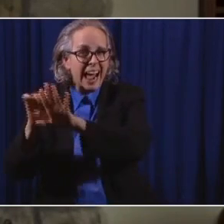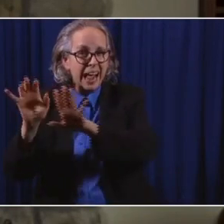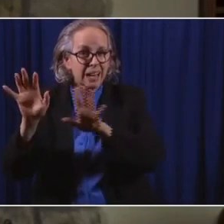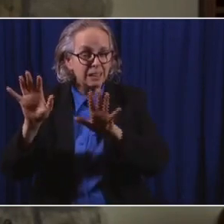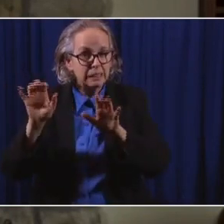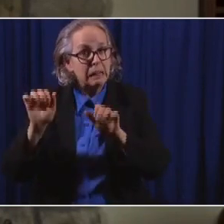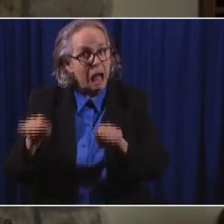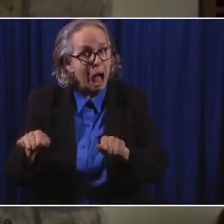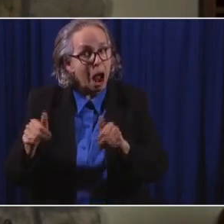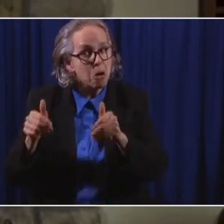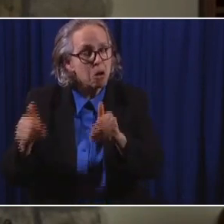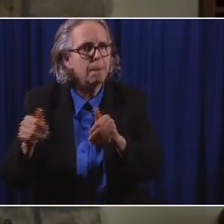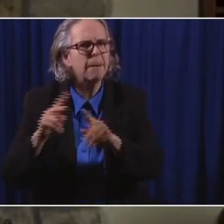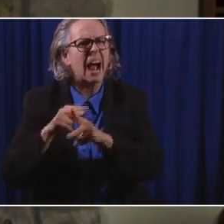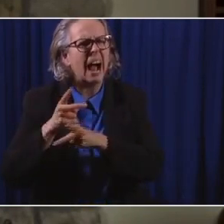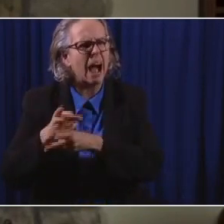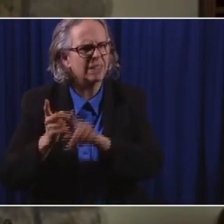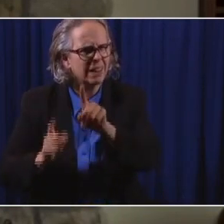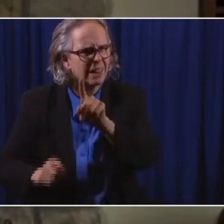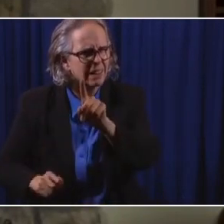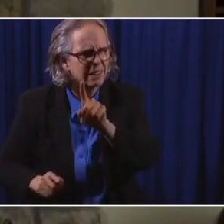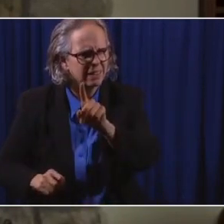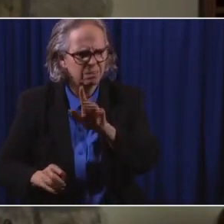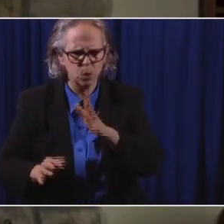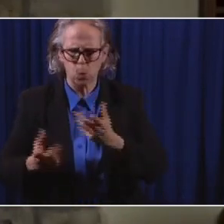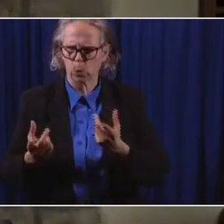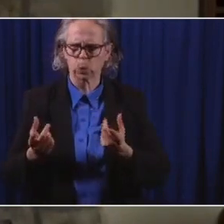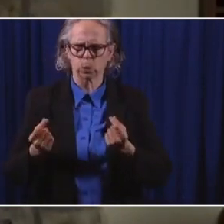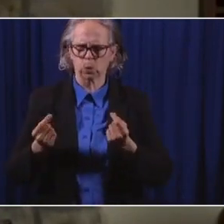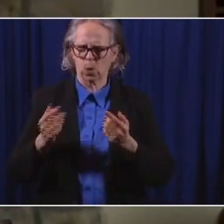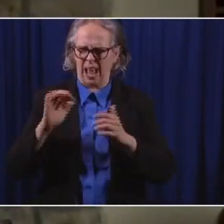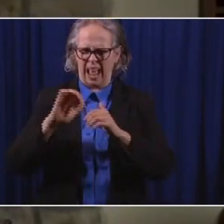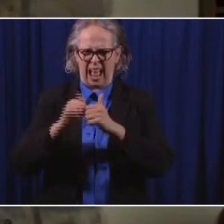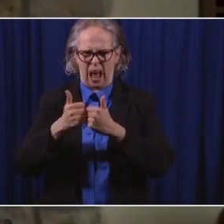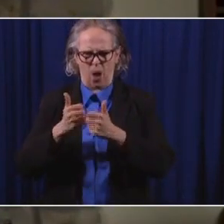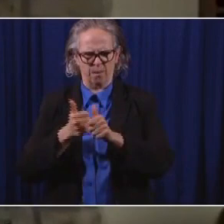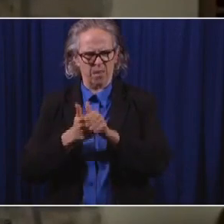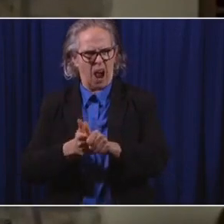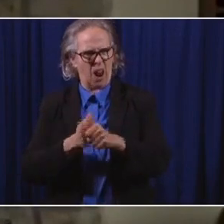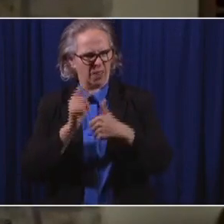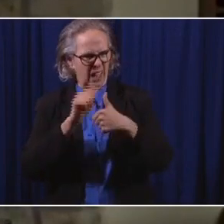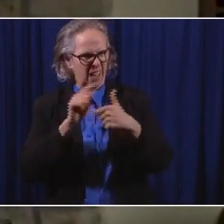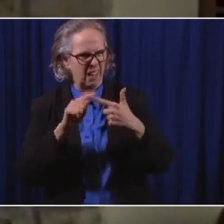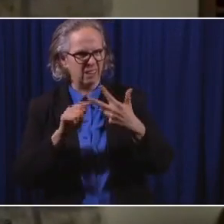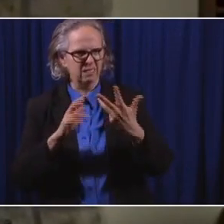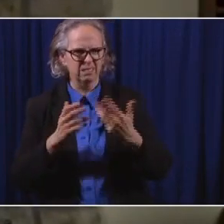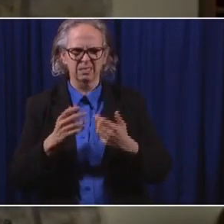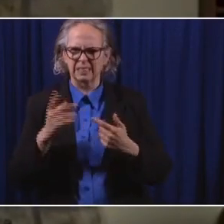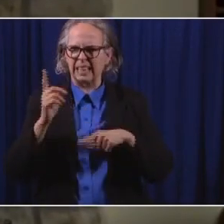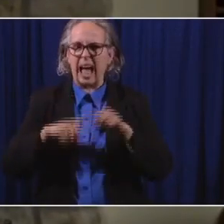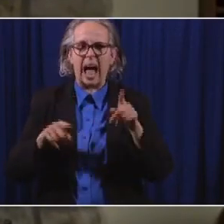but we can't do them the way we've always done them in the past.